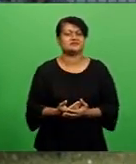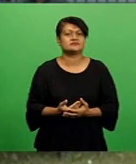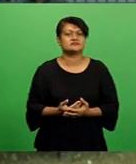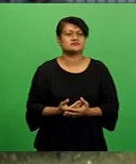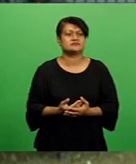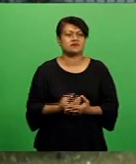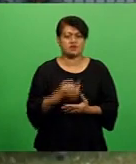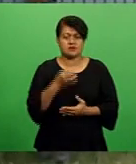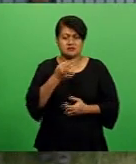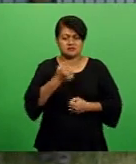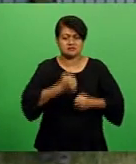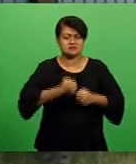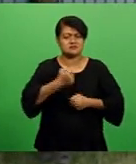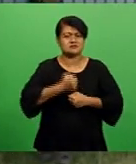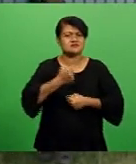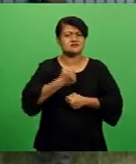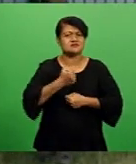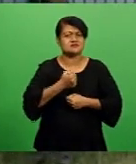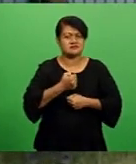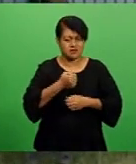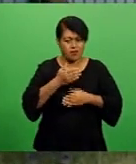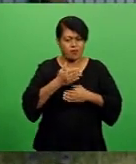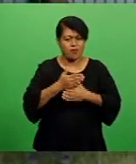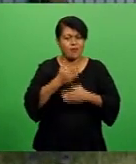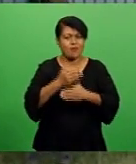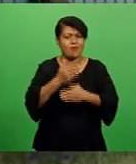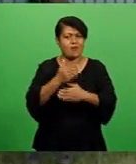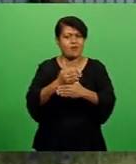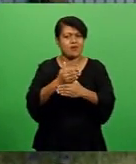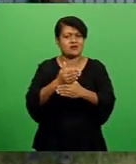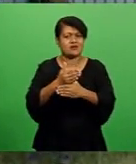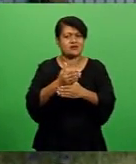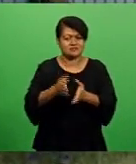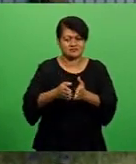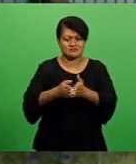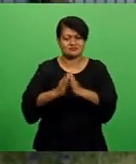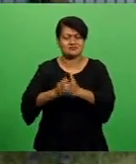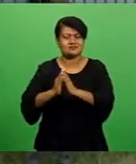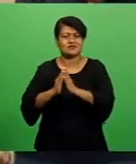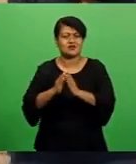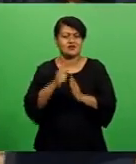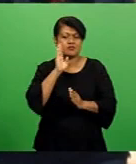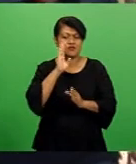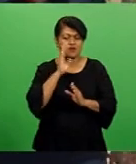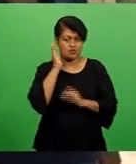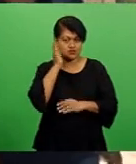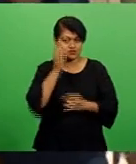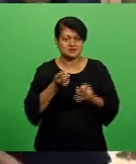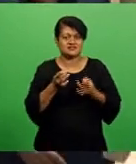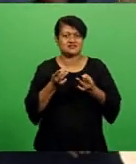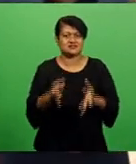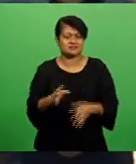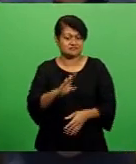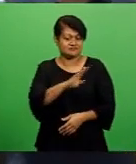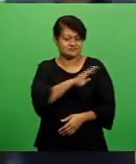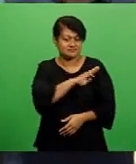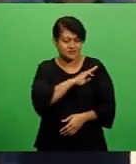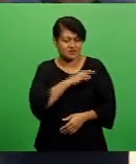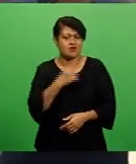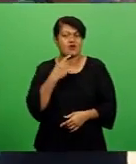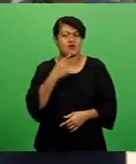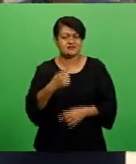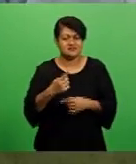engineers and the ADF are trying to put things back together before school starts on the 19th. The Prime Minister has also